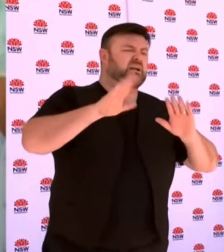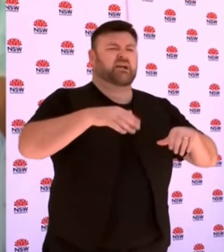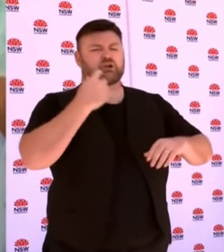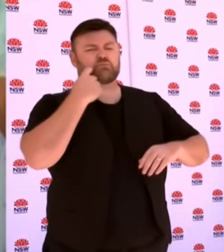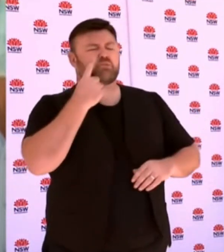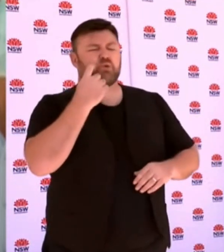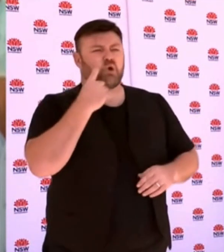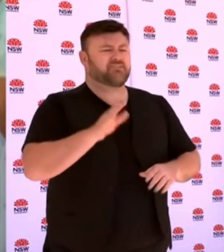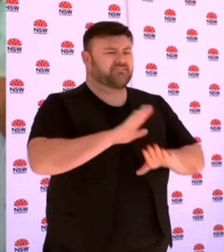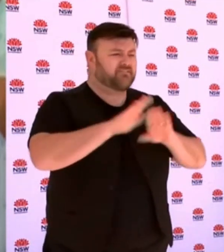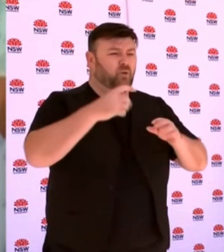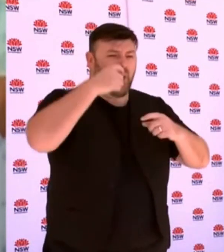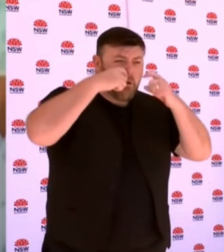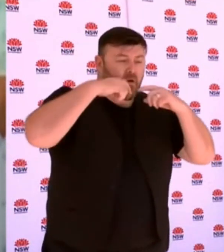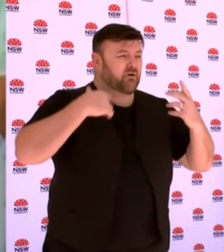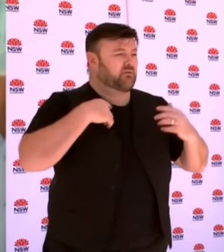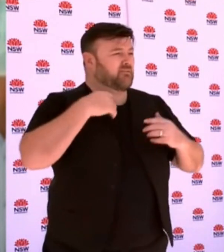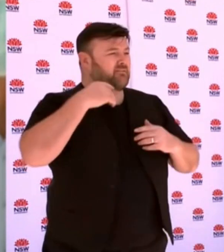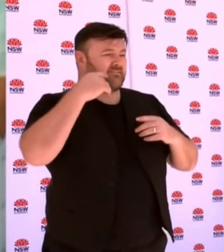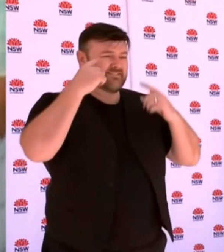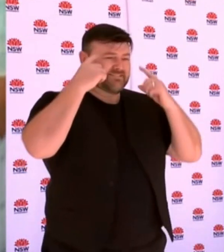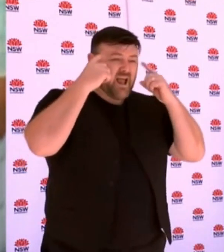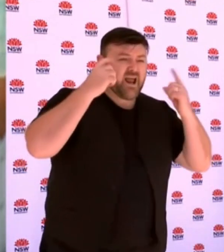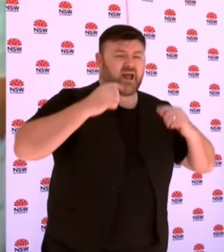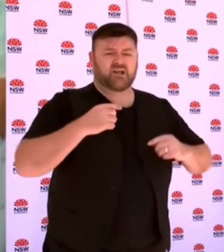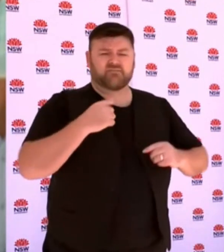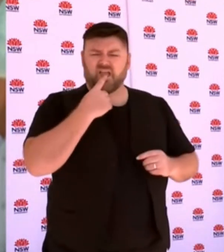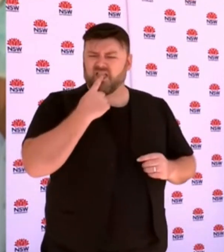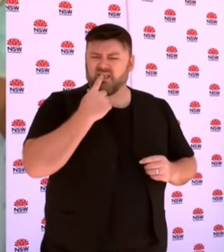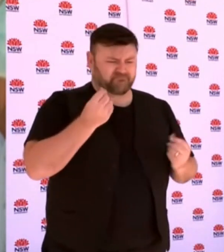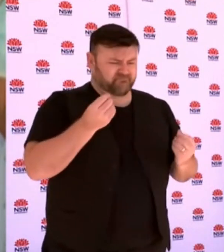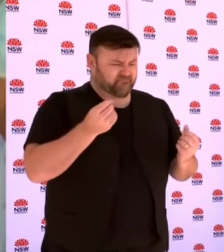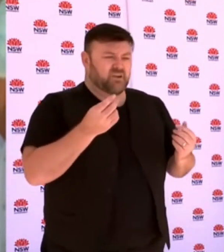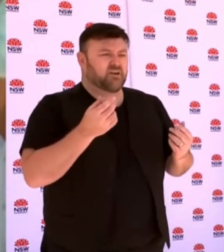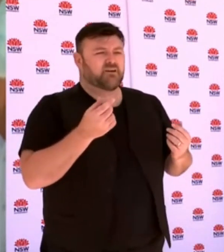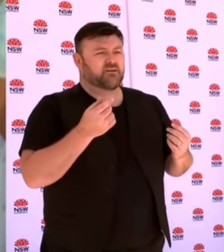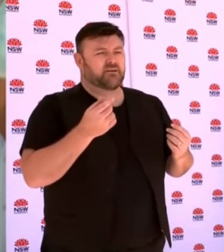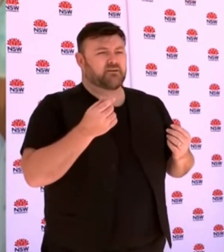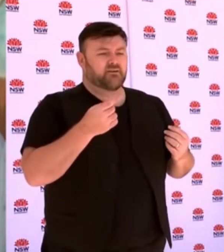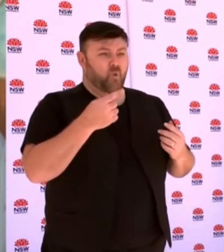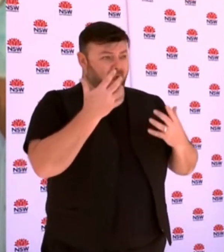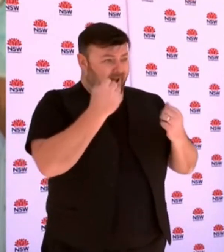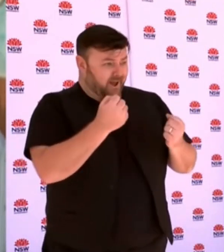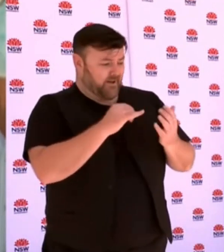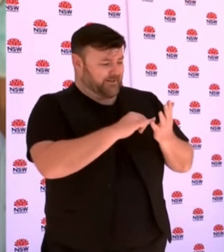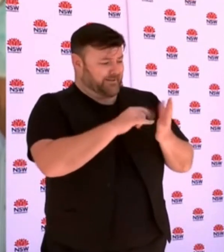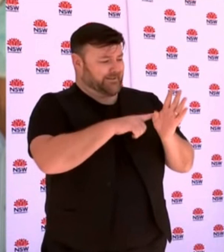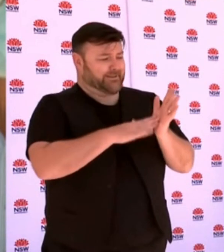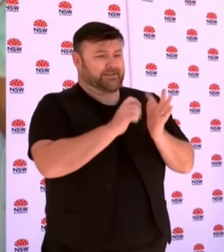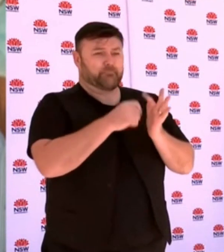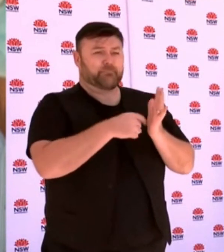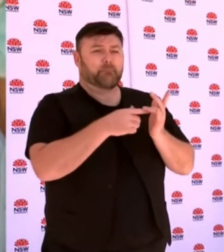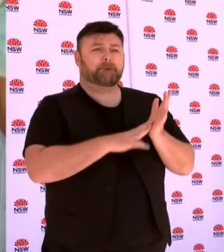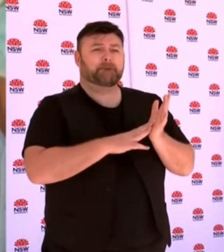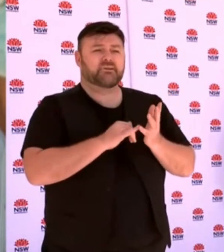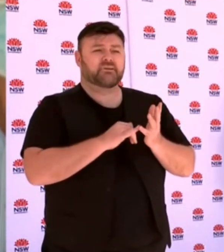tomorrow. Don't think that runny nose, that headache, that loss of taste and smell, any of those COVID symptoms are going to just